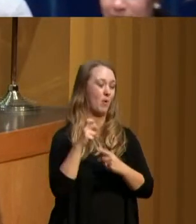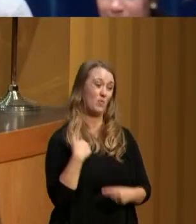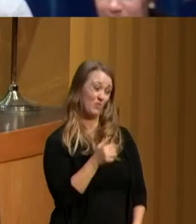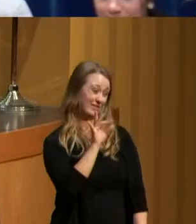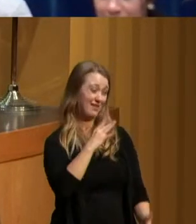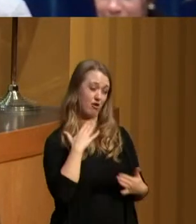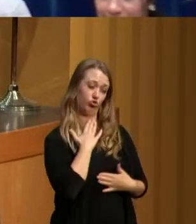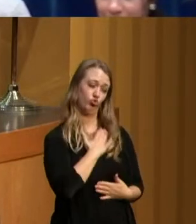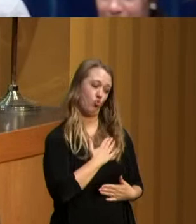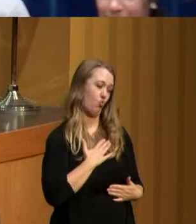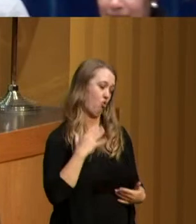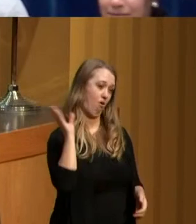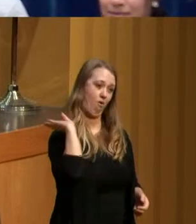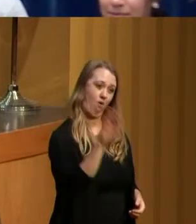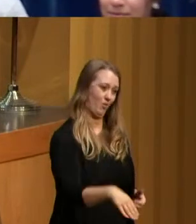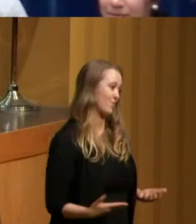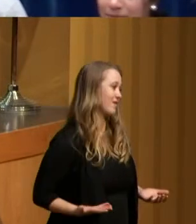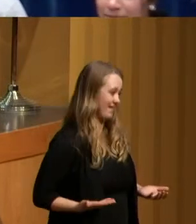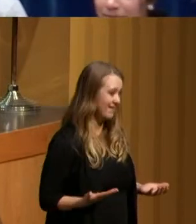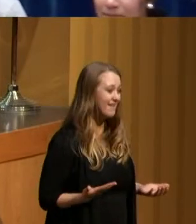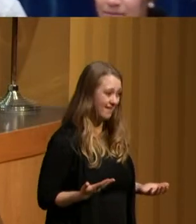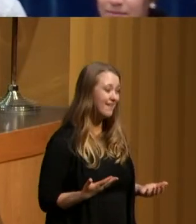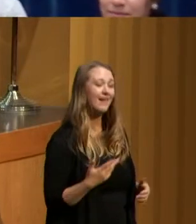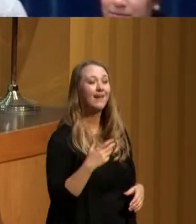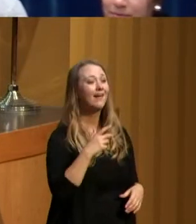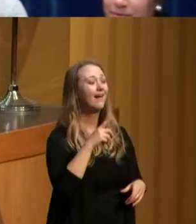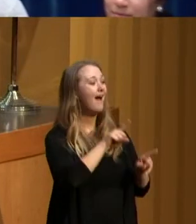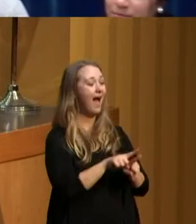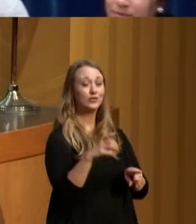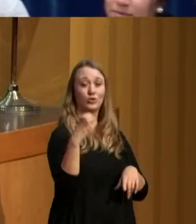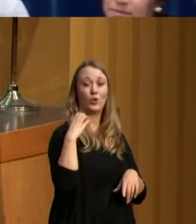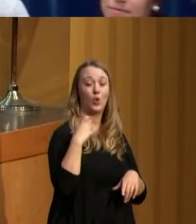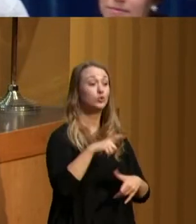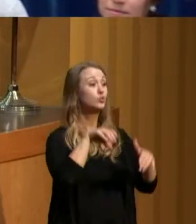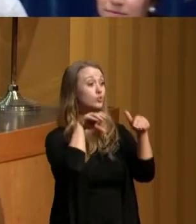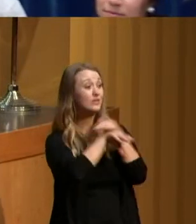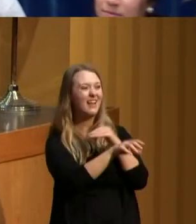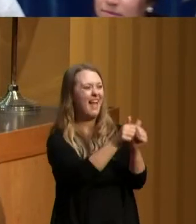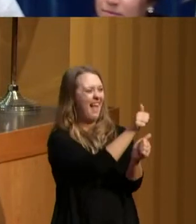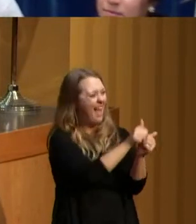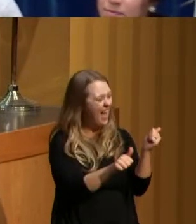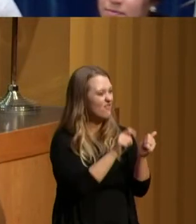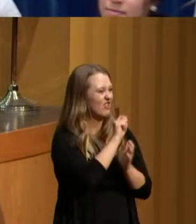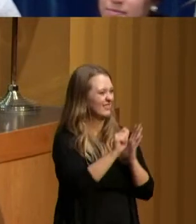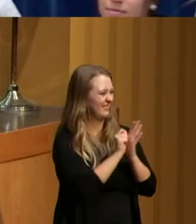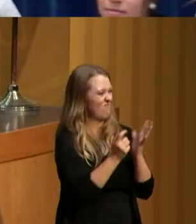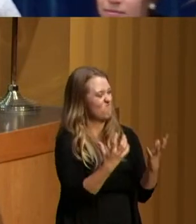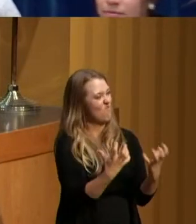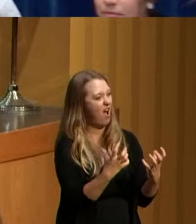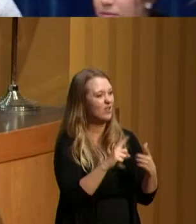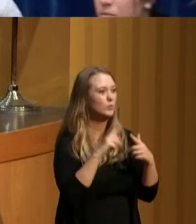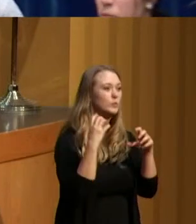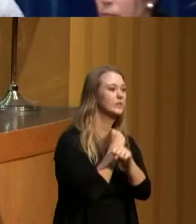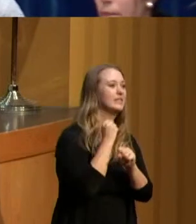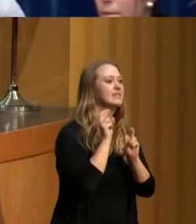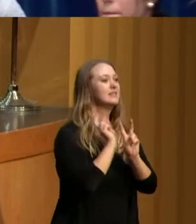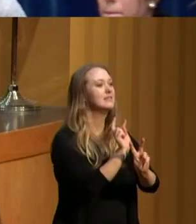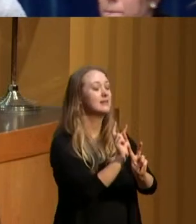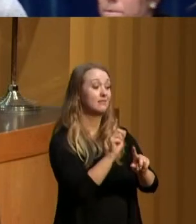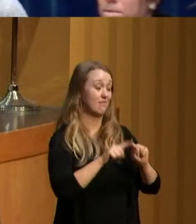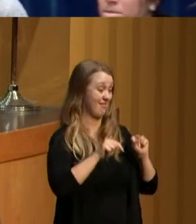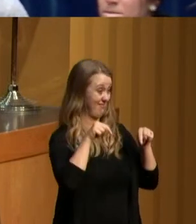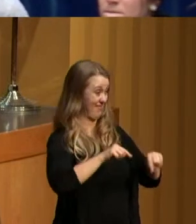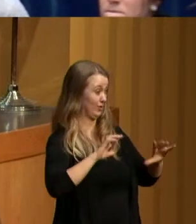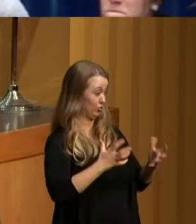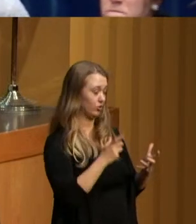great doing that. As a coach, you go into every season, wanting to win a national championship. But this group and this year